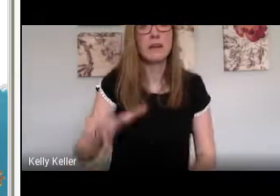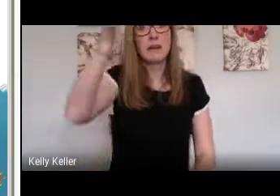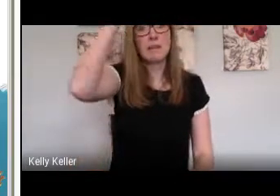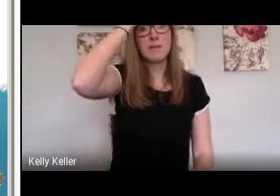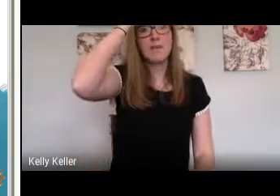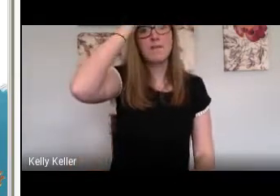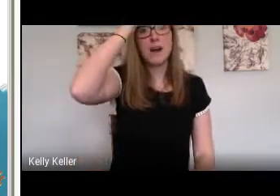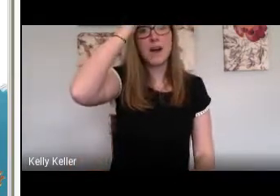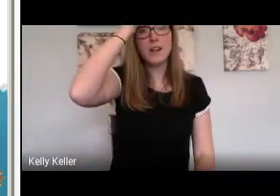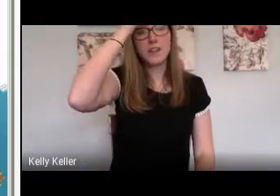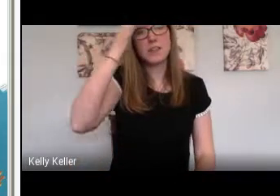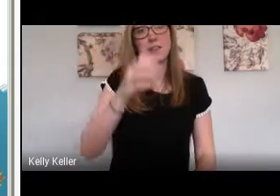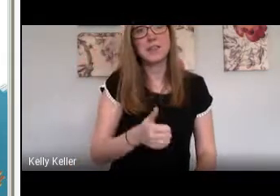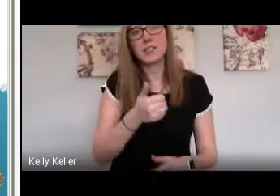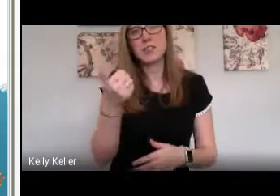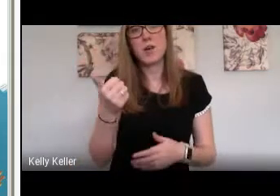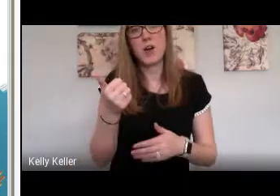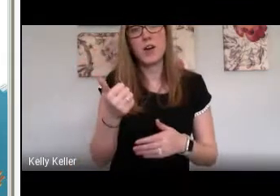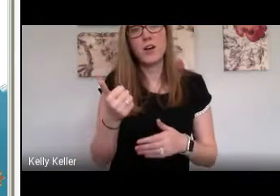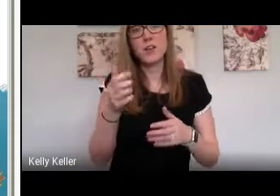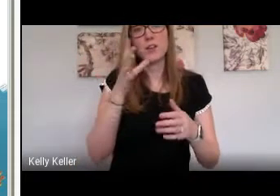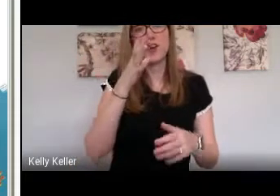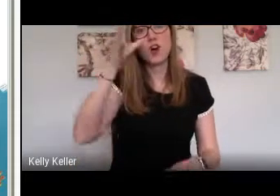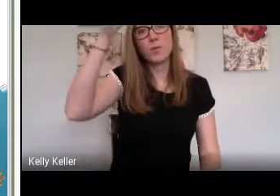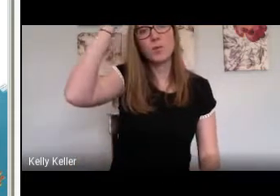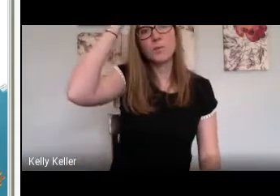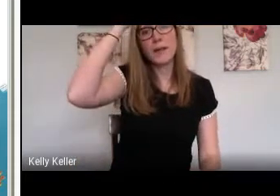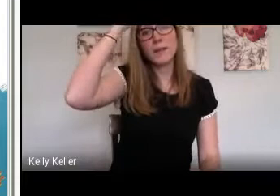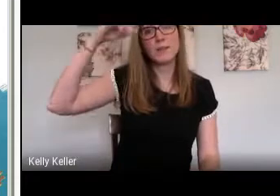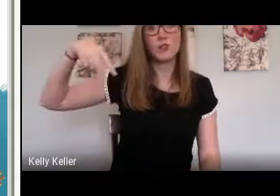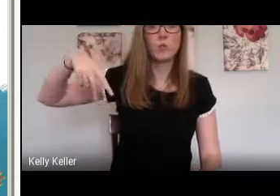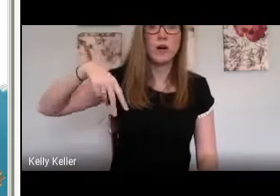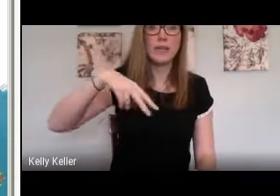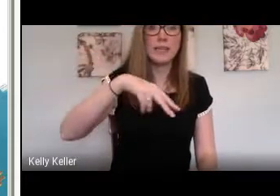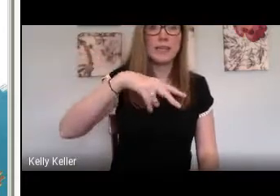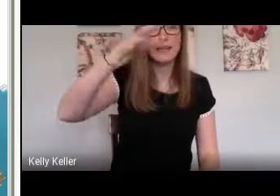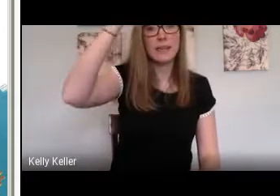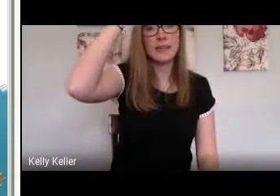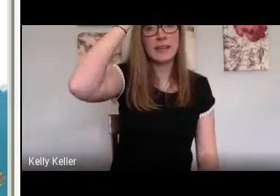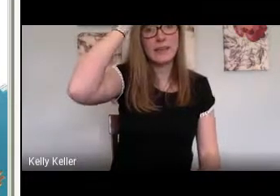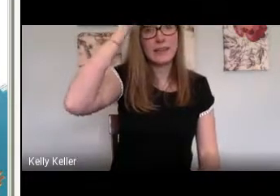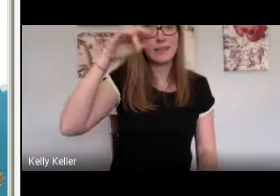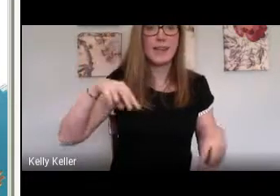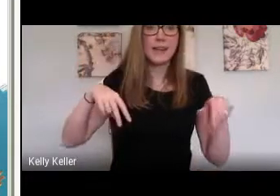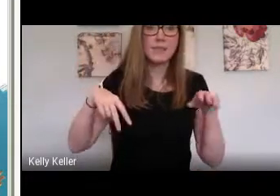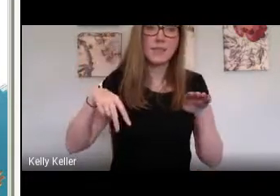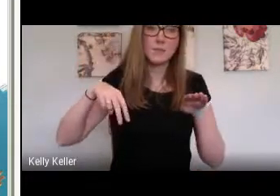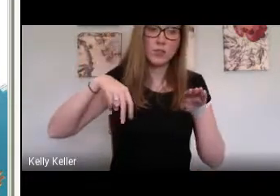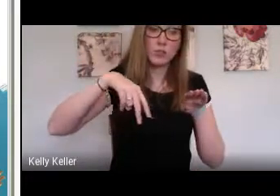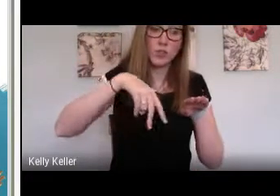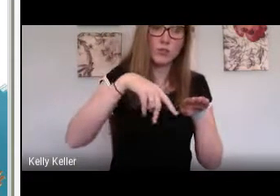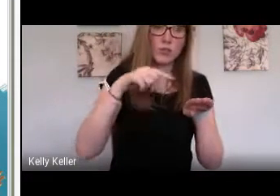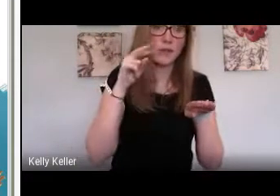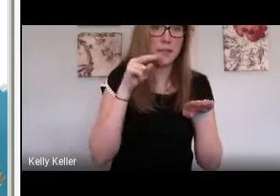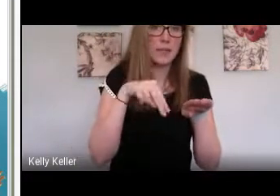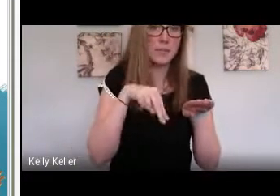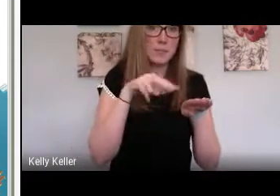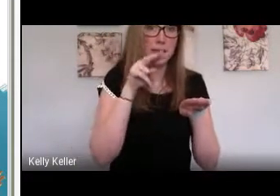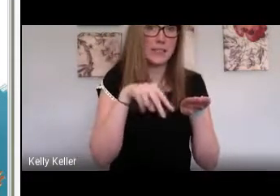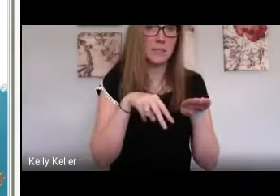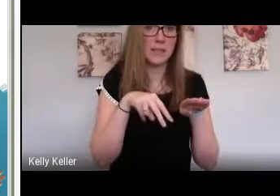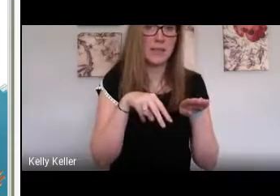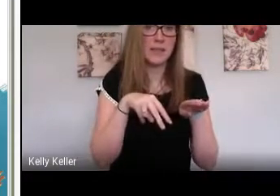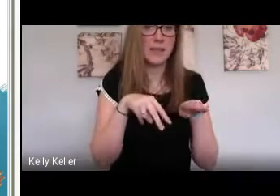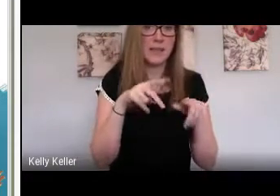my father and some other carpool parents walk in dad comes closer and